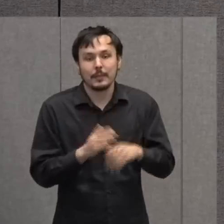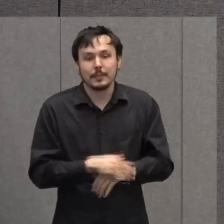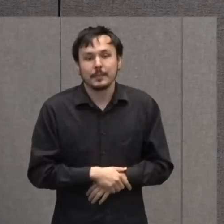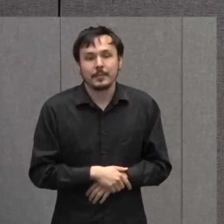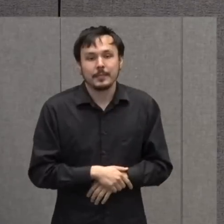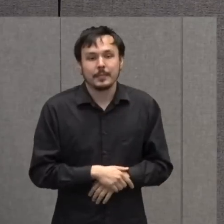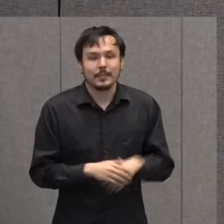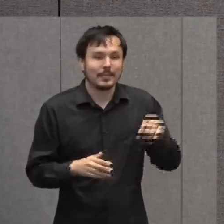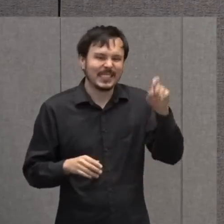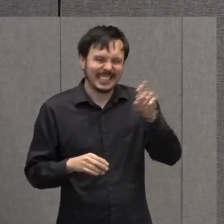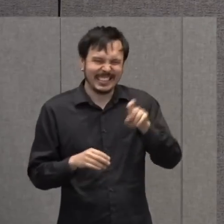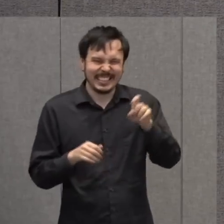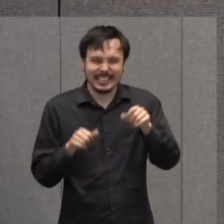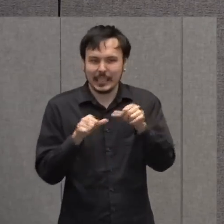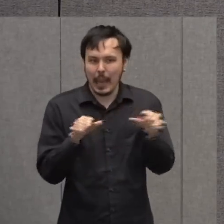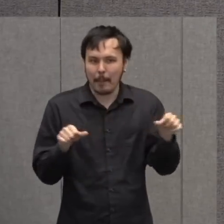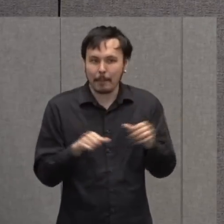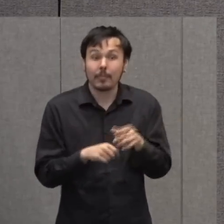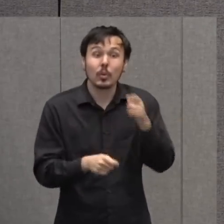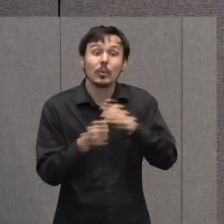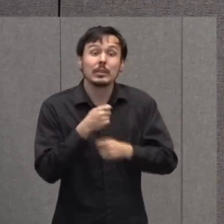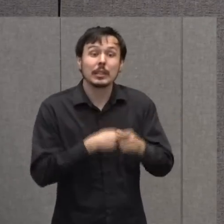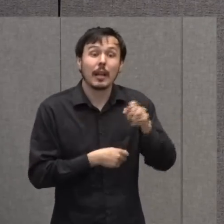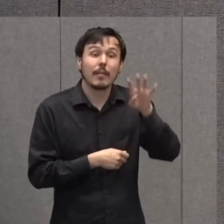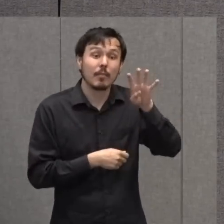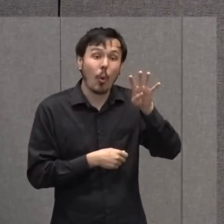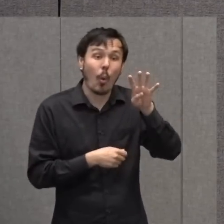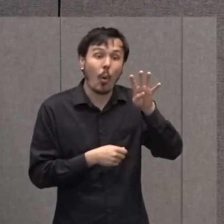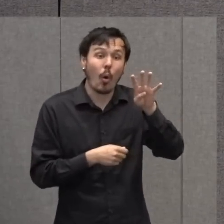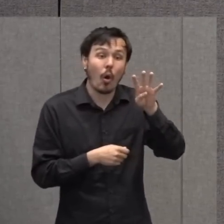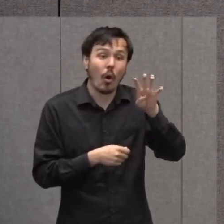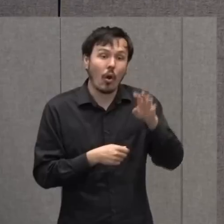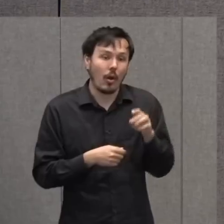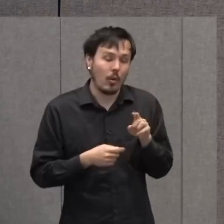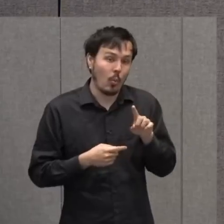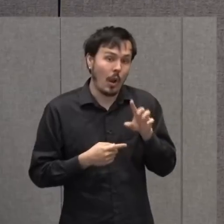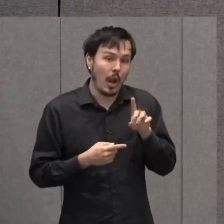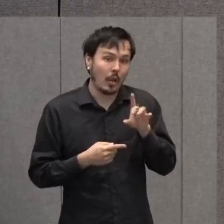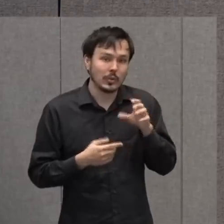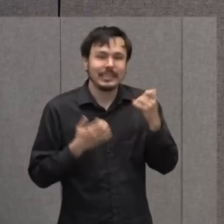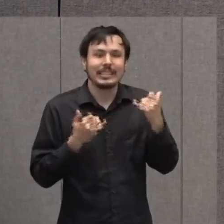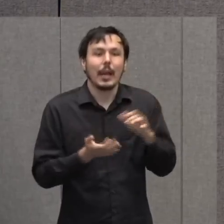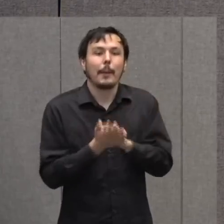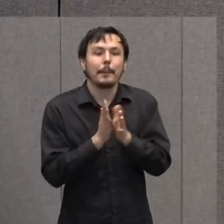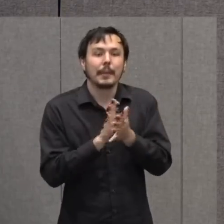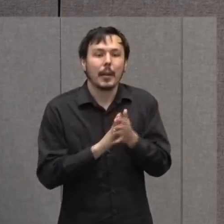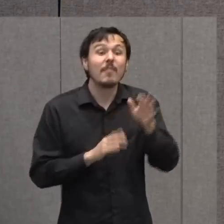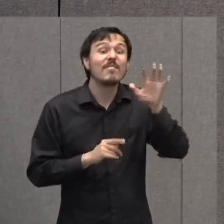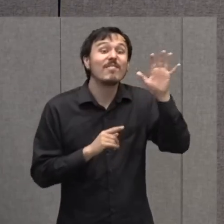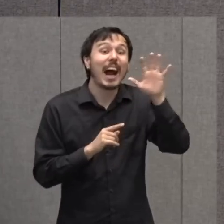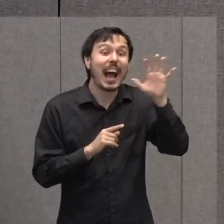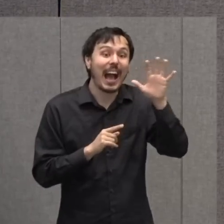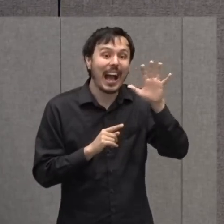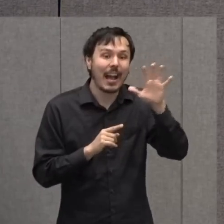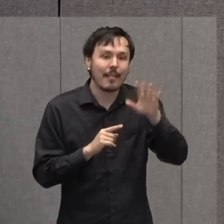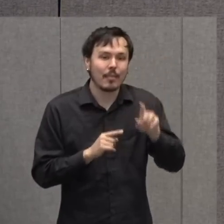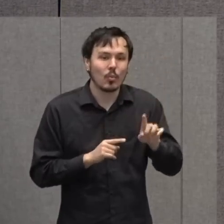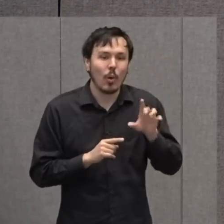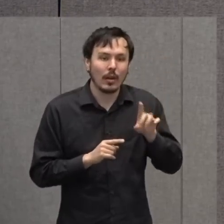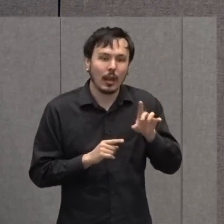I need some tape. So instead of 4, now we have 500. That is exciting. Do you